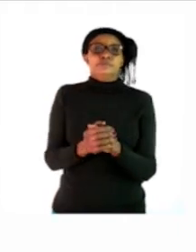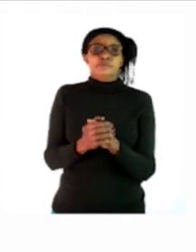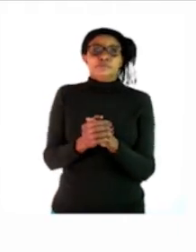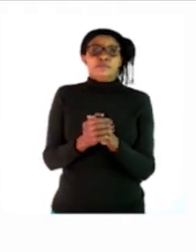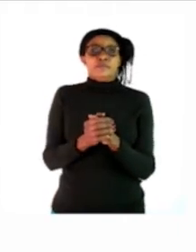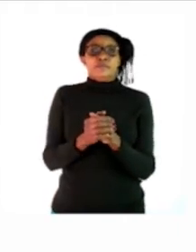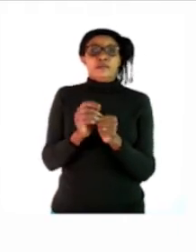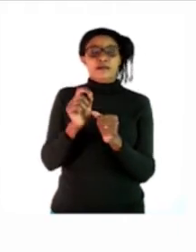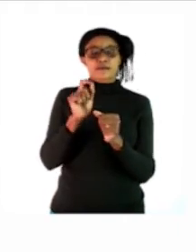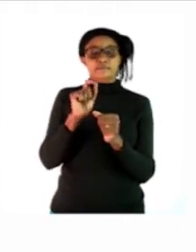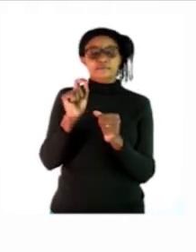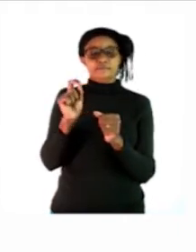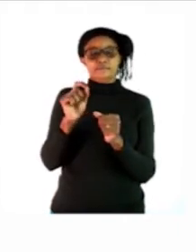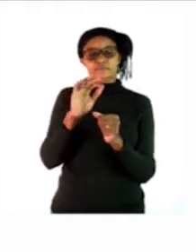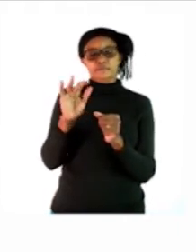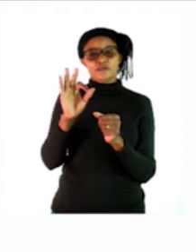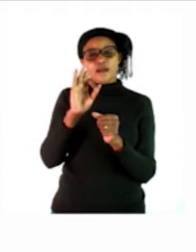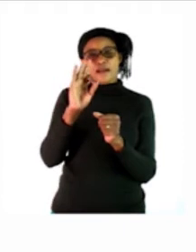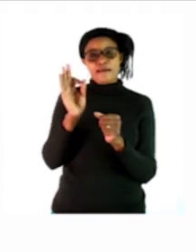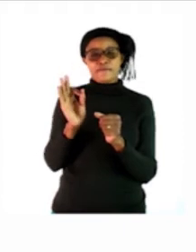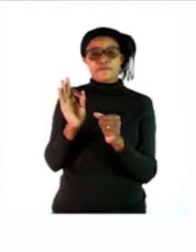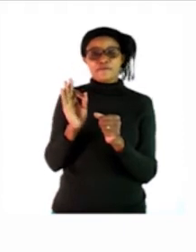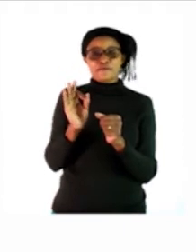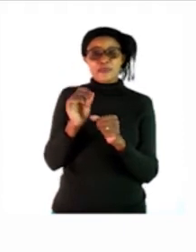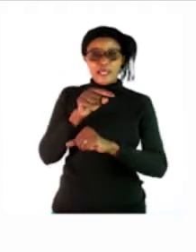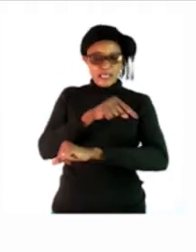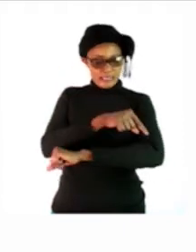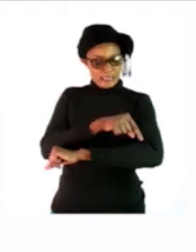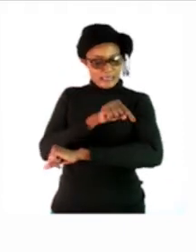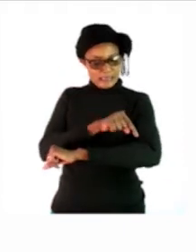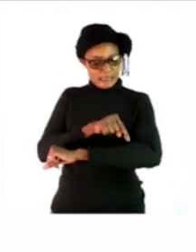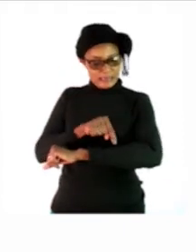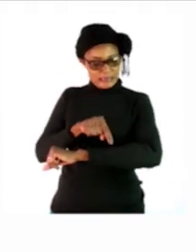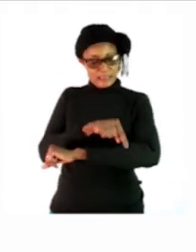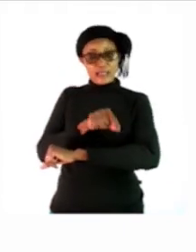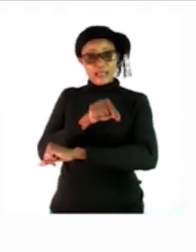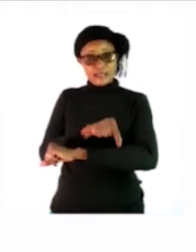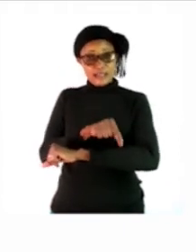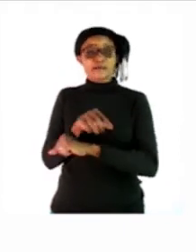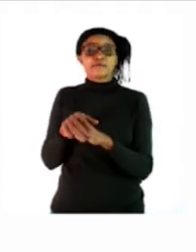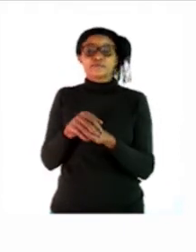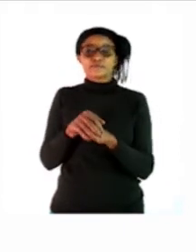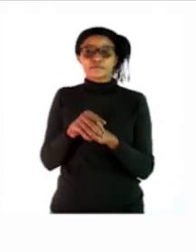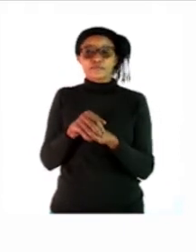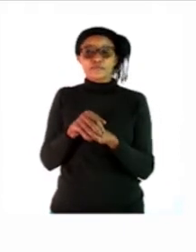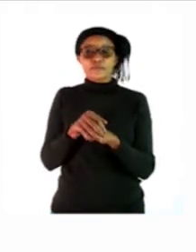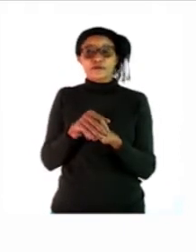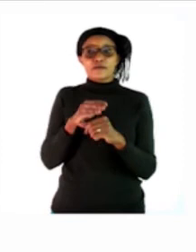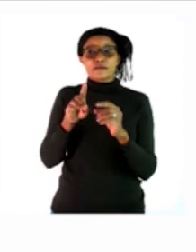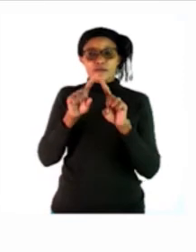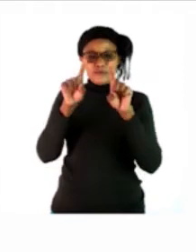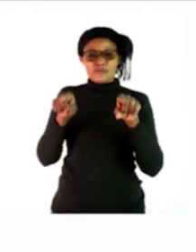Write the letter F in the space below. Now, what picture is that? It is a